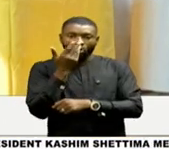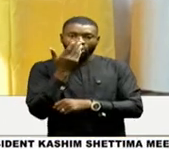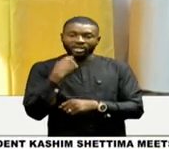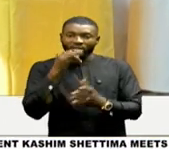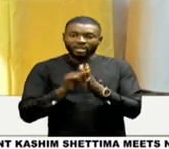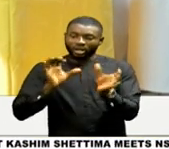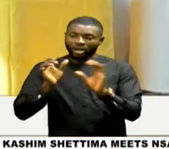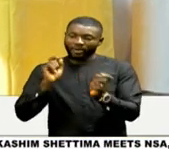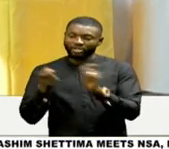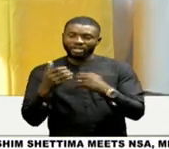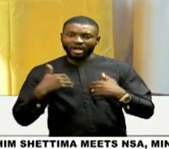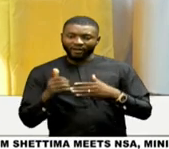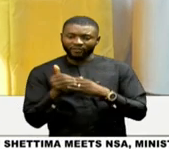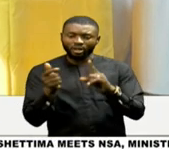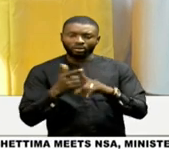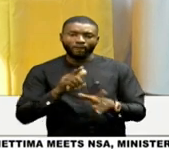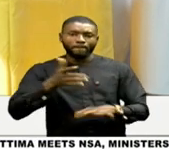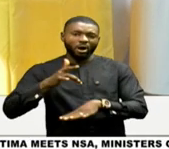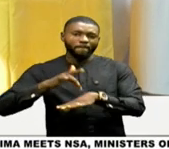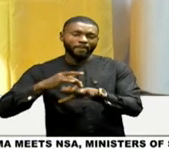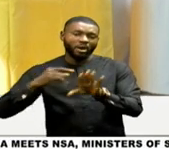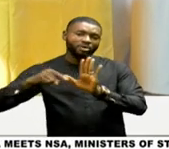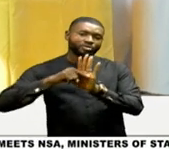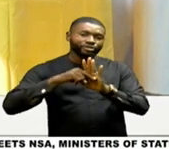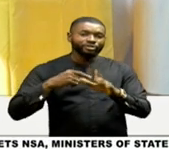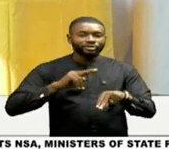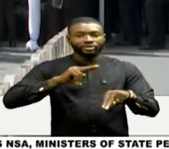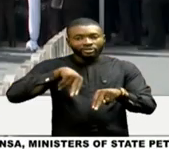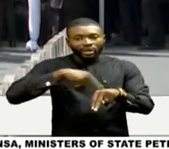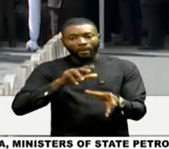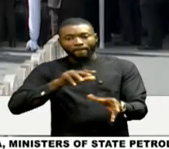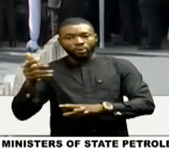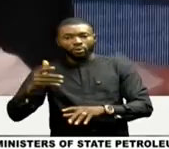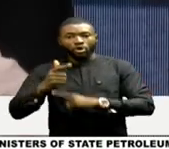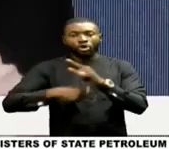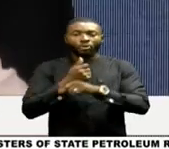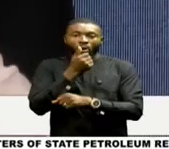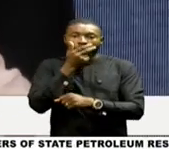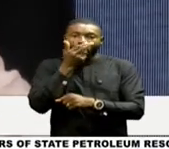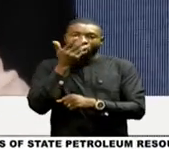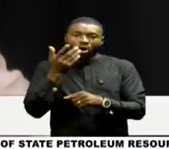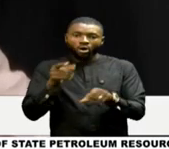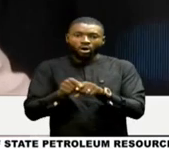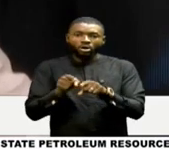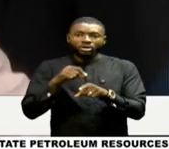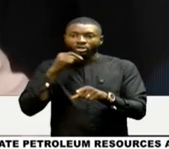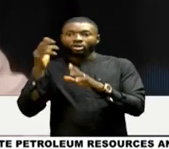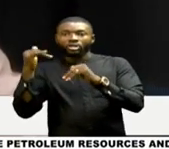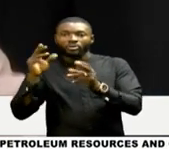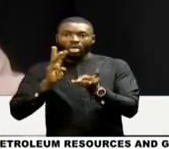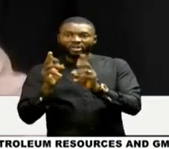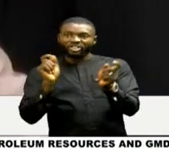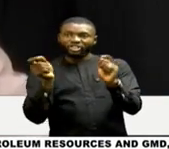various destructive consequences such as natural disasters, global warming, and unpredictable weather